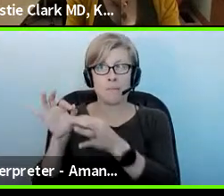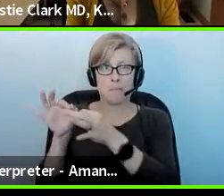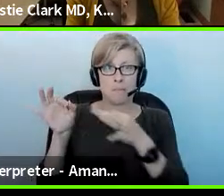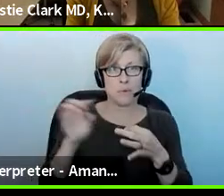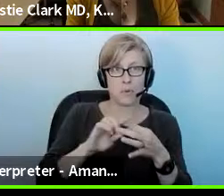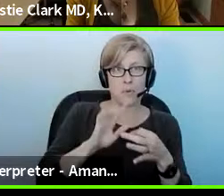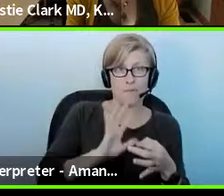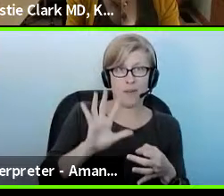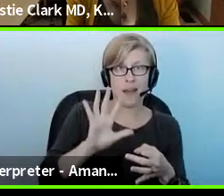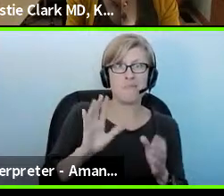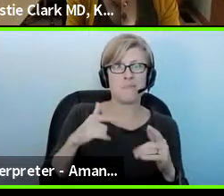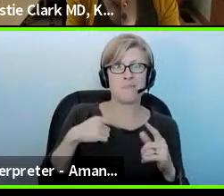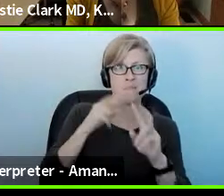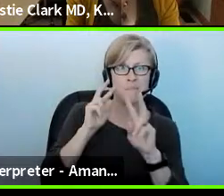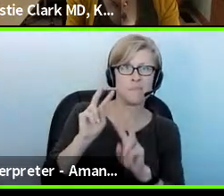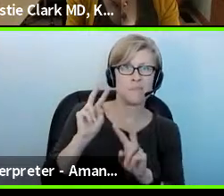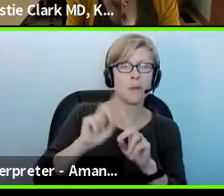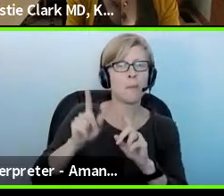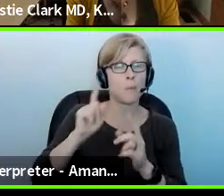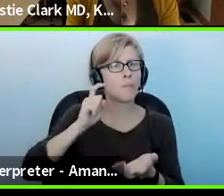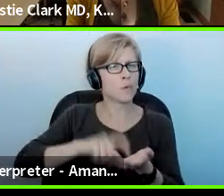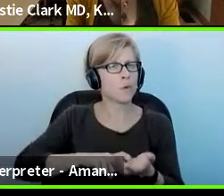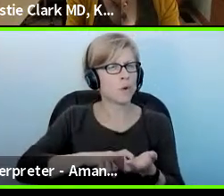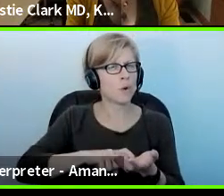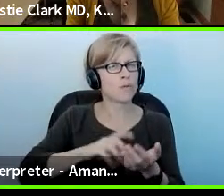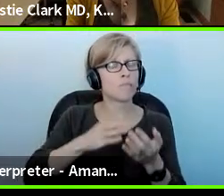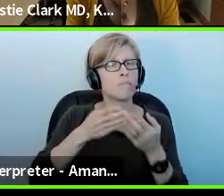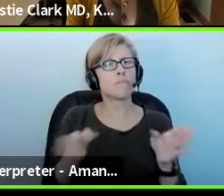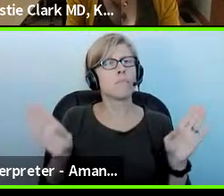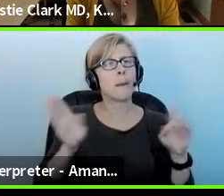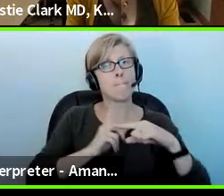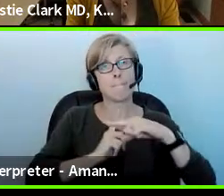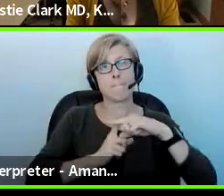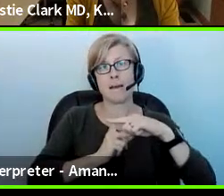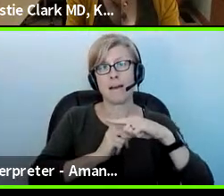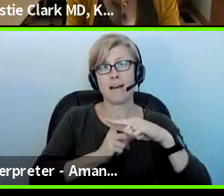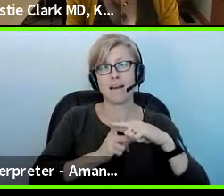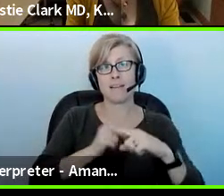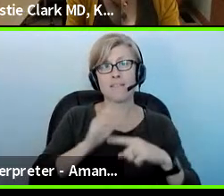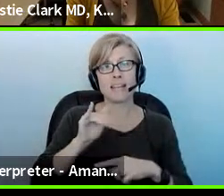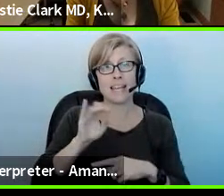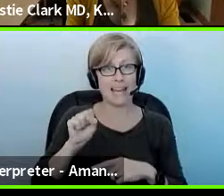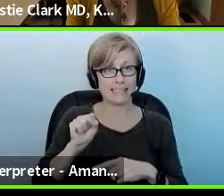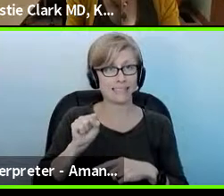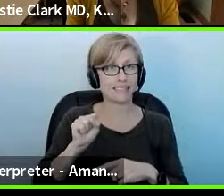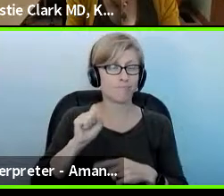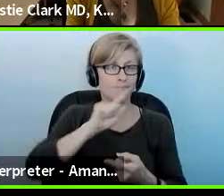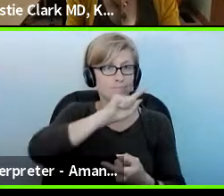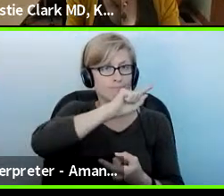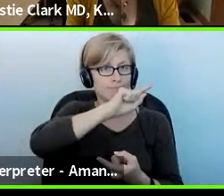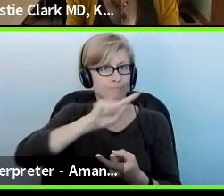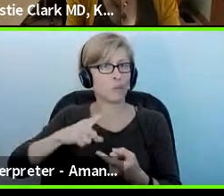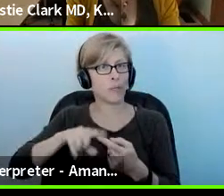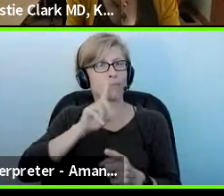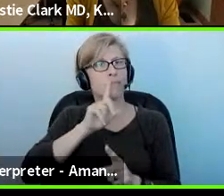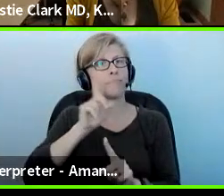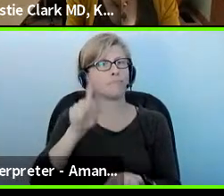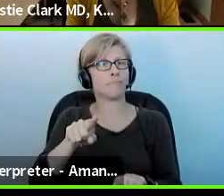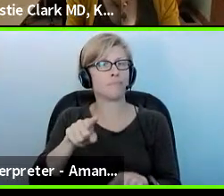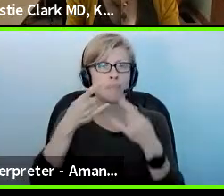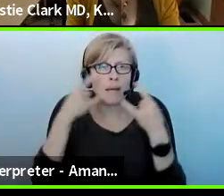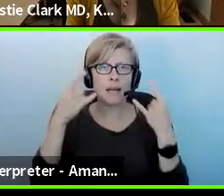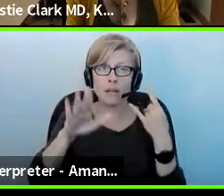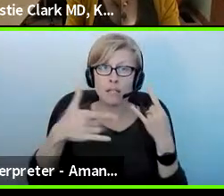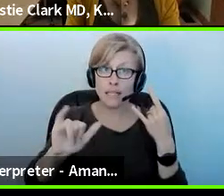we have seen a lowering in the number of total positive cases since we mandated the masks. I mean, we still have